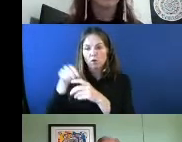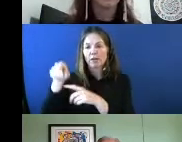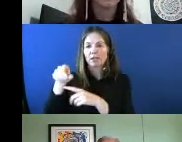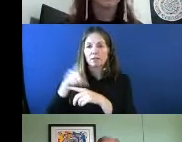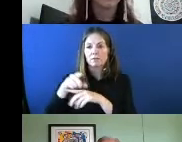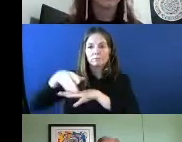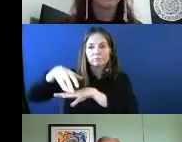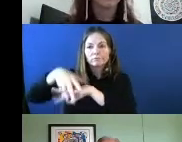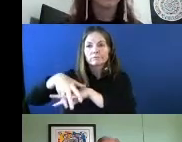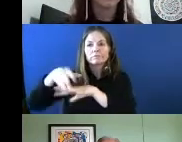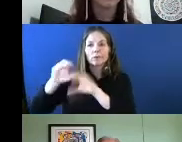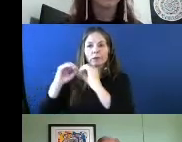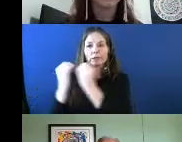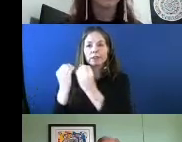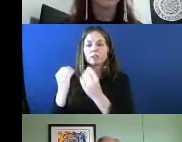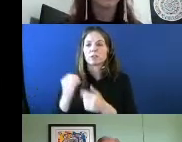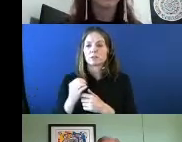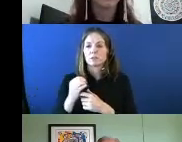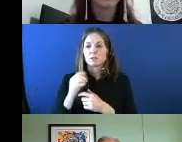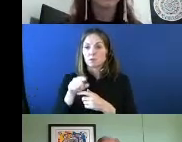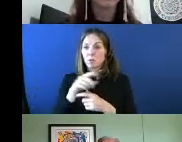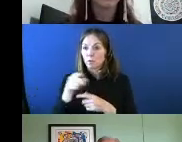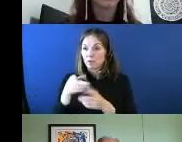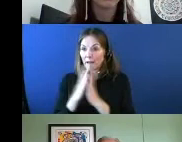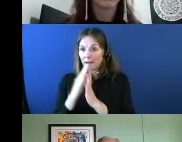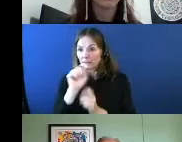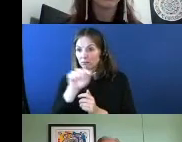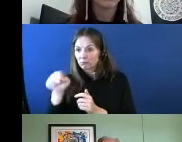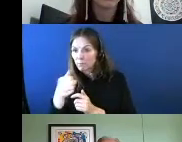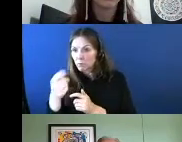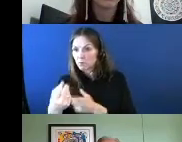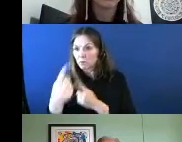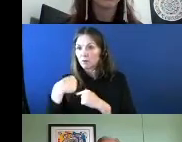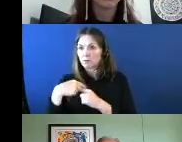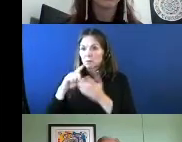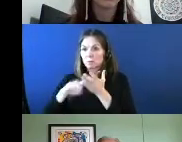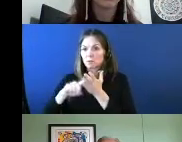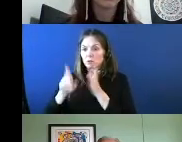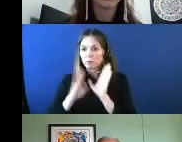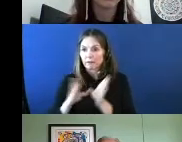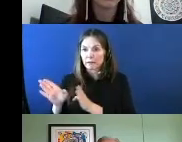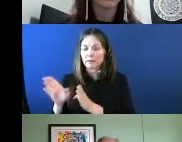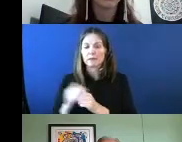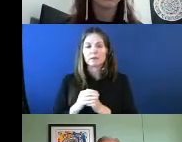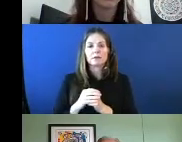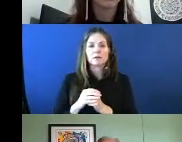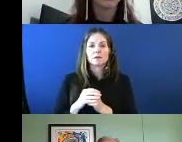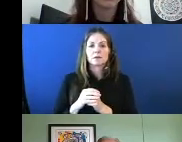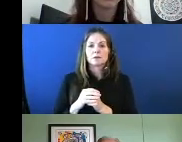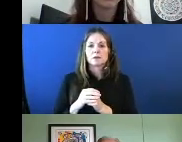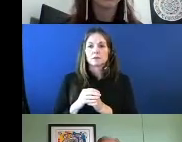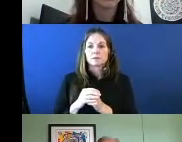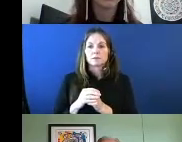our research planning meetings. And from the very beginning, we always did the same thing and made sure